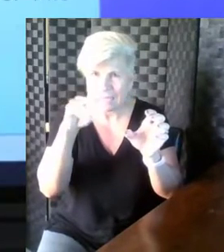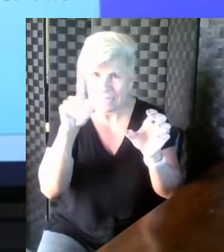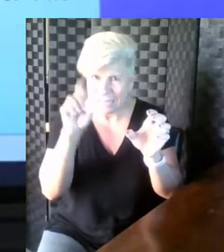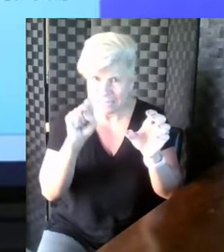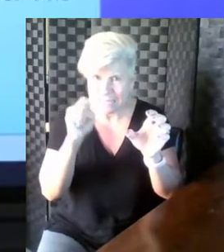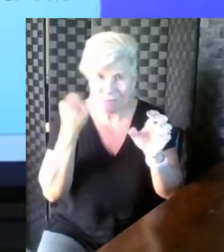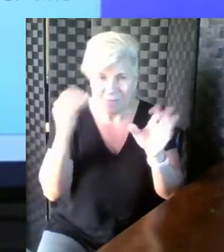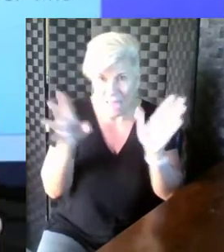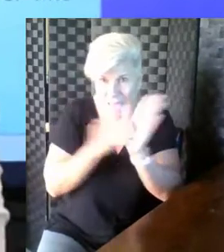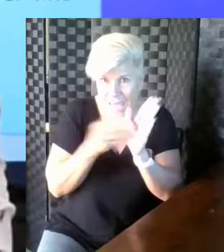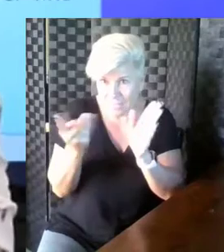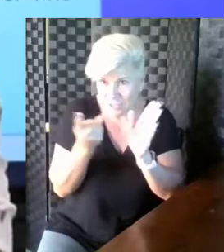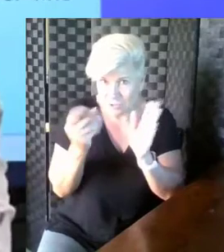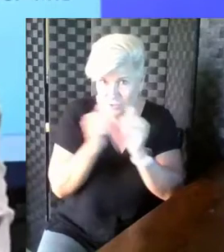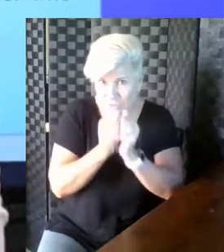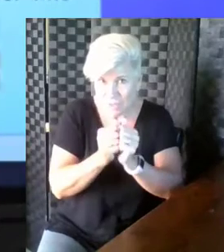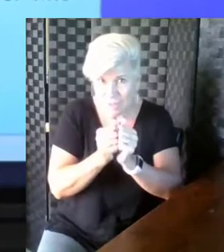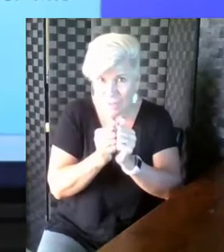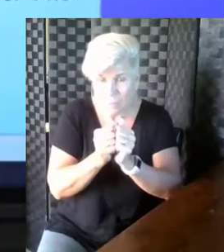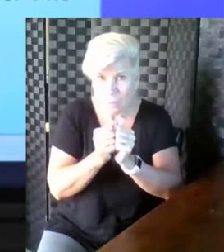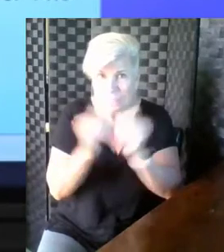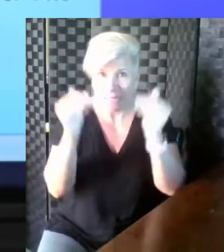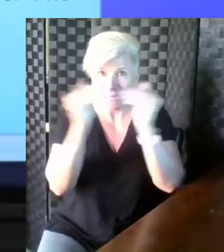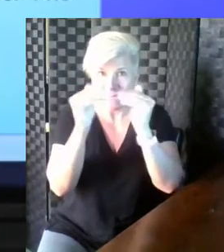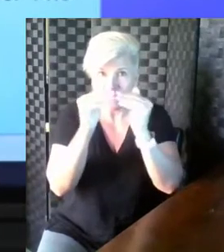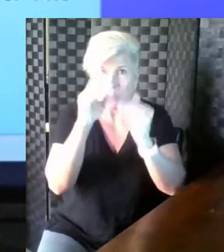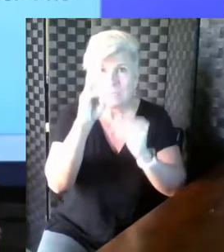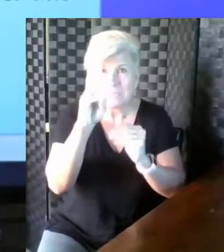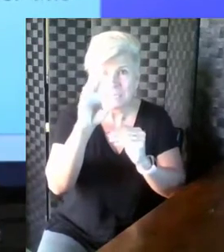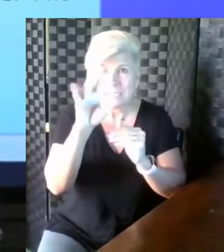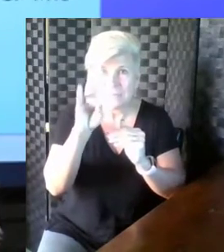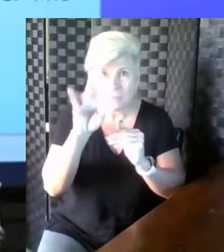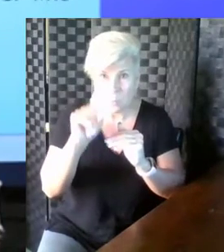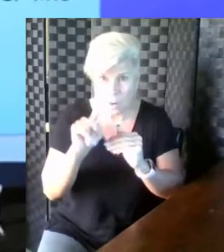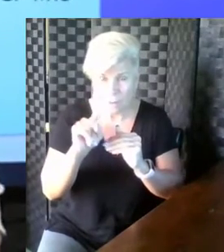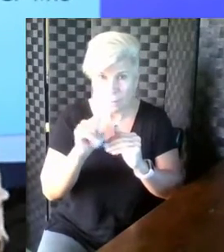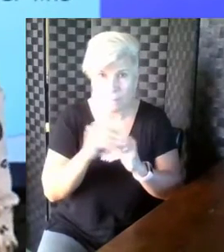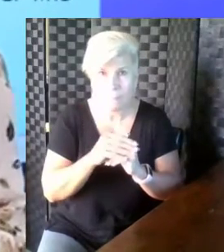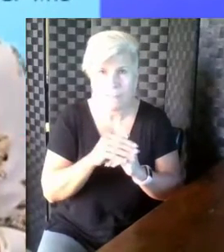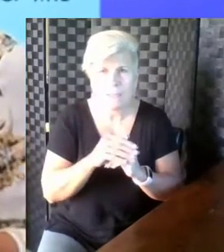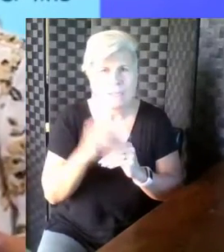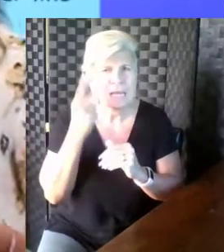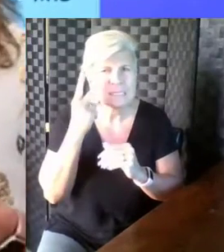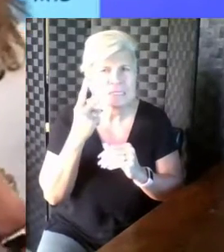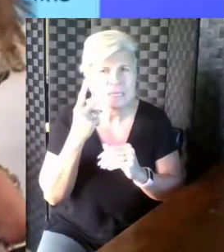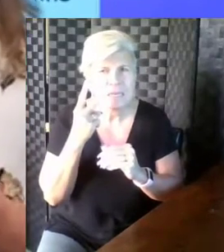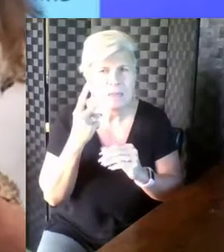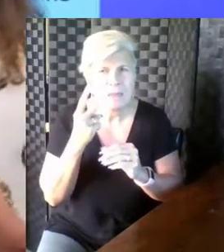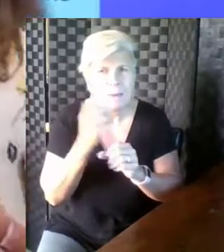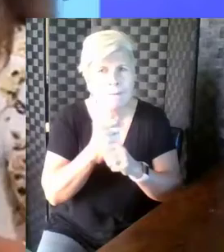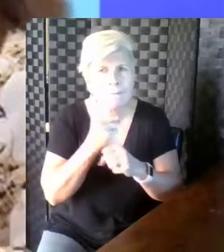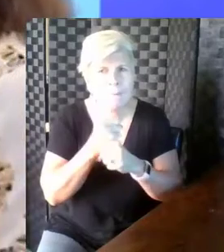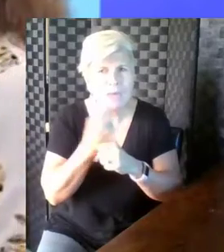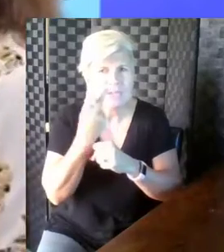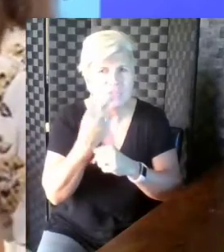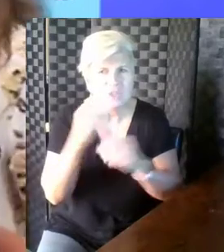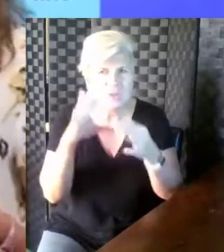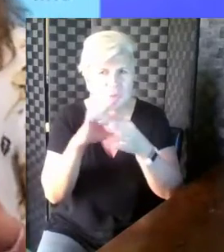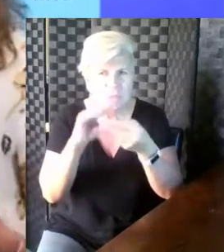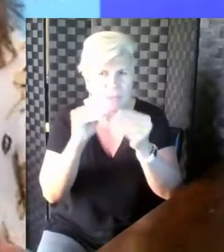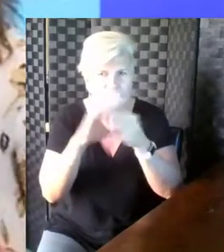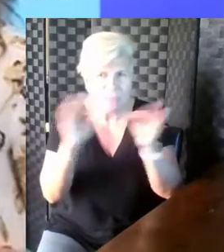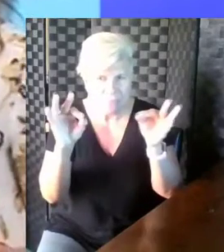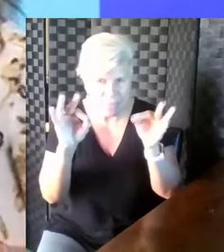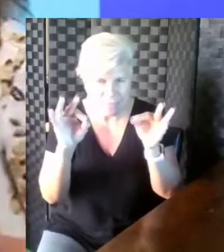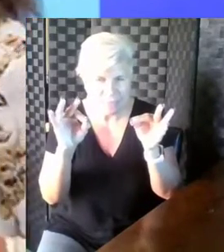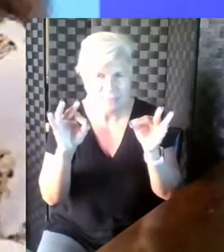means if I add those two numbers together, I'm going to get 671. So let's see if we can come up with the two equations that